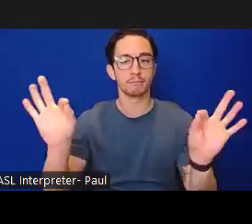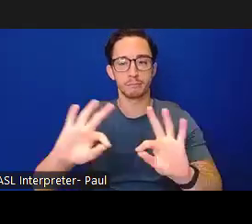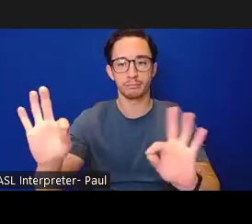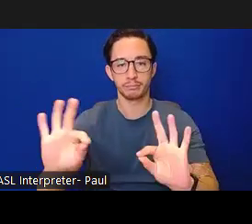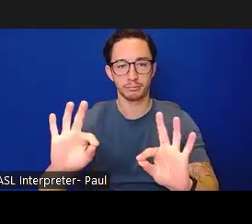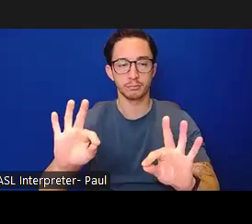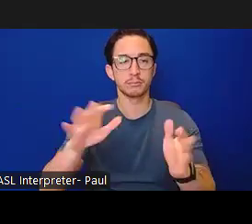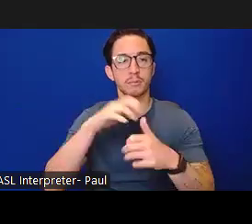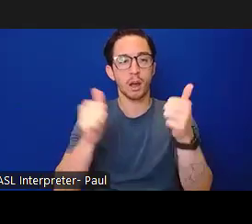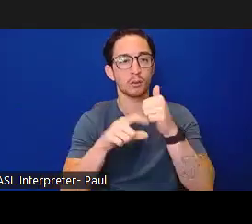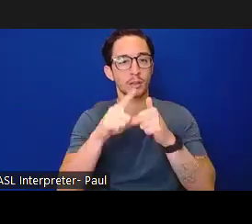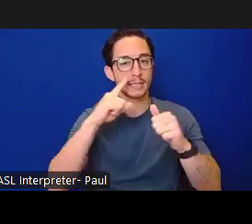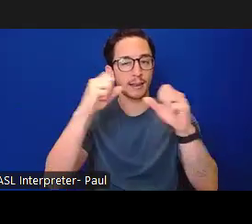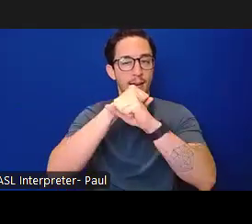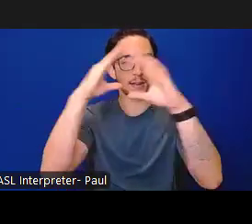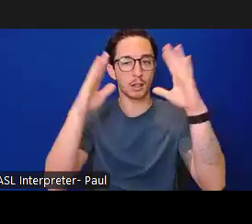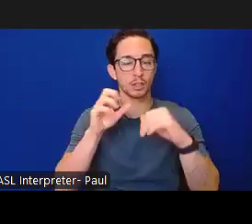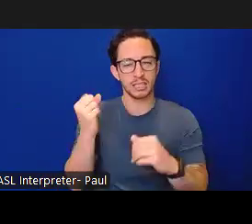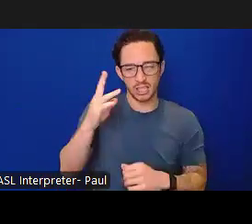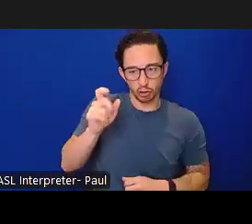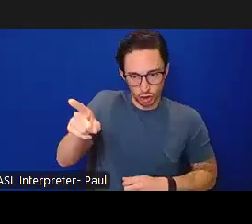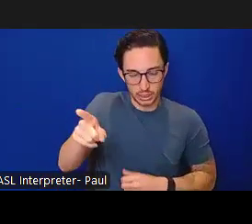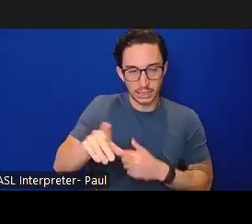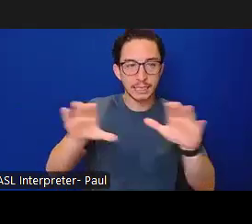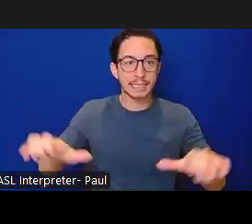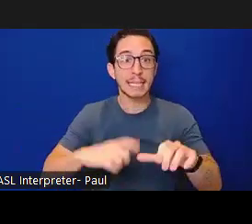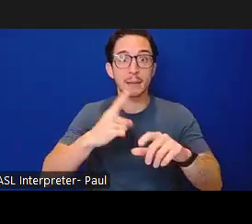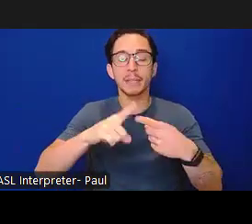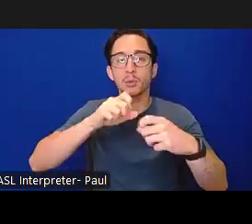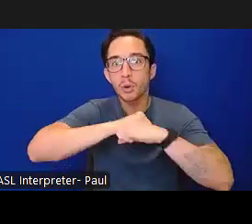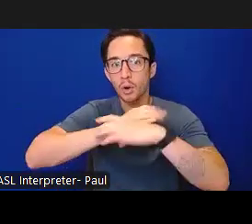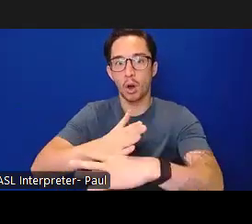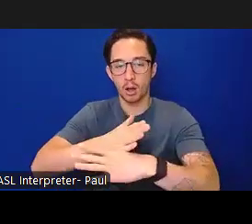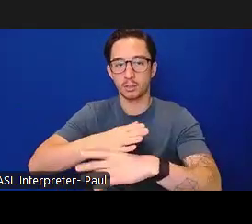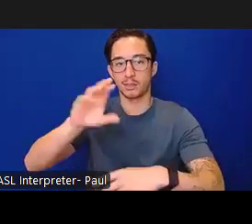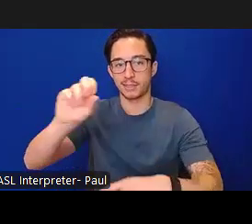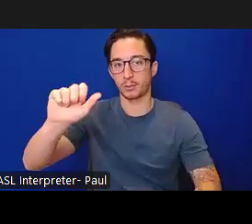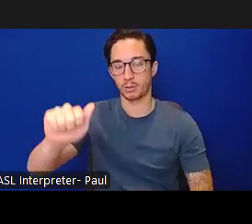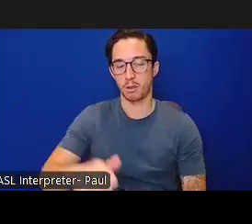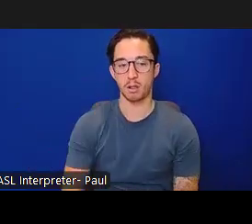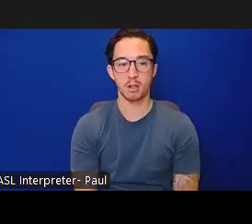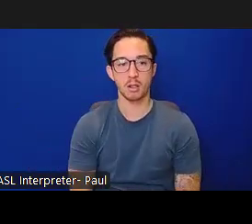this ideology that she did something to cause her sexual assault.